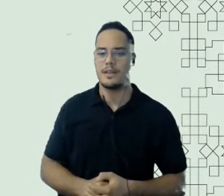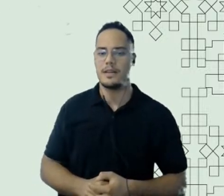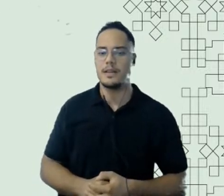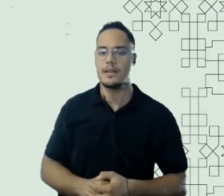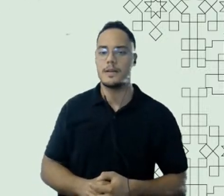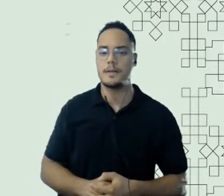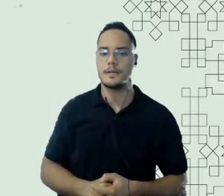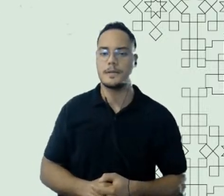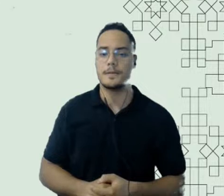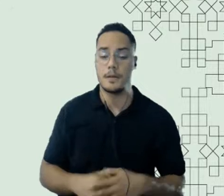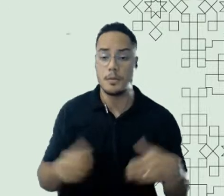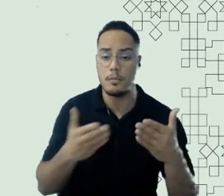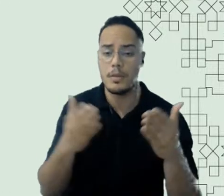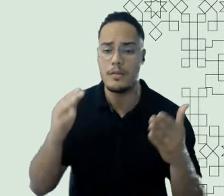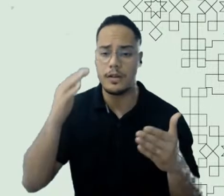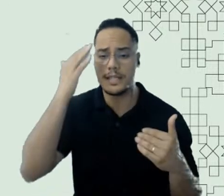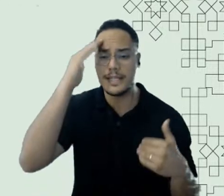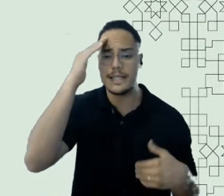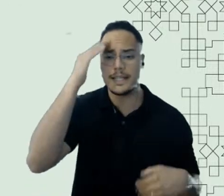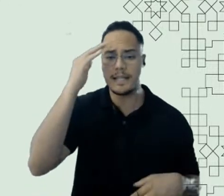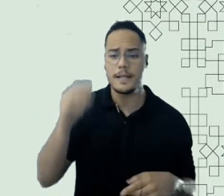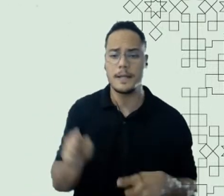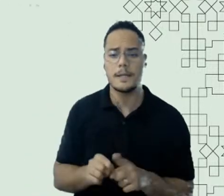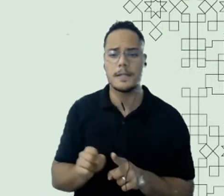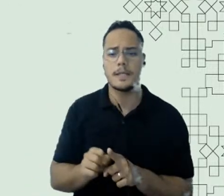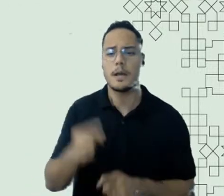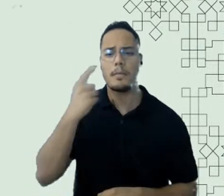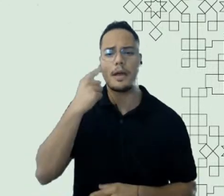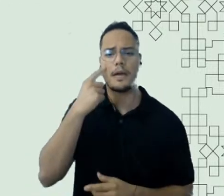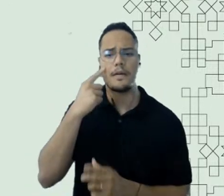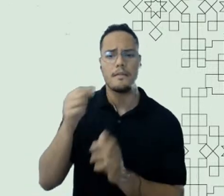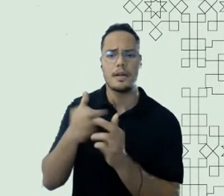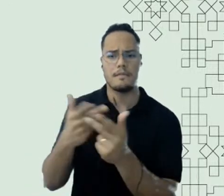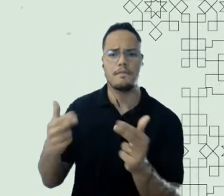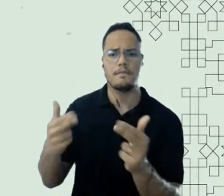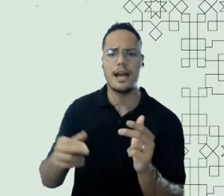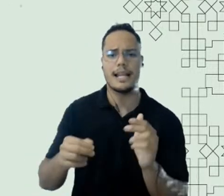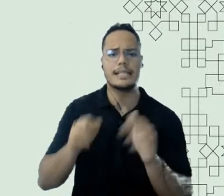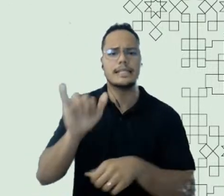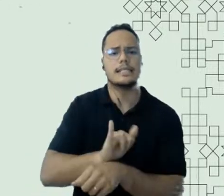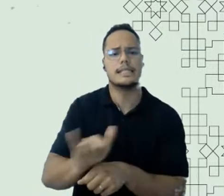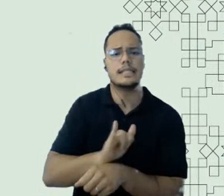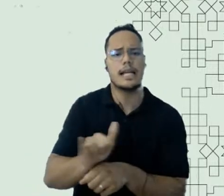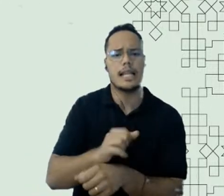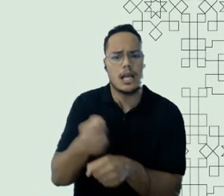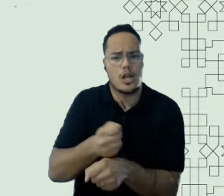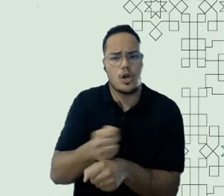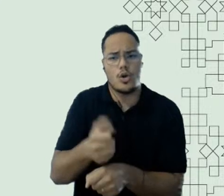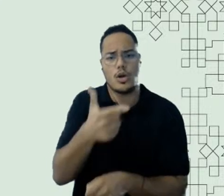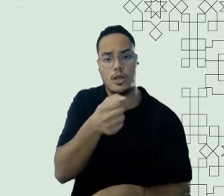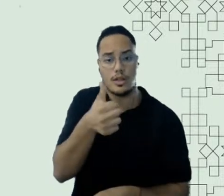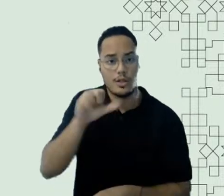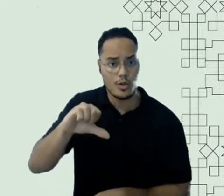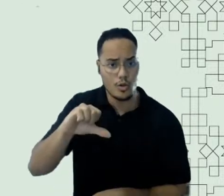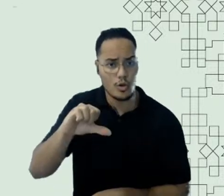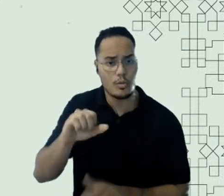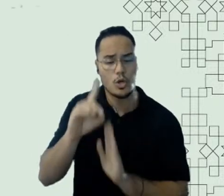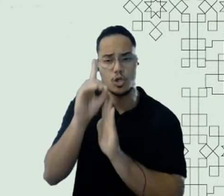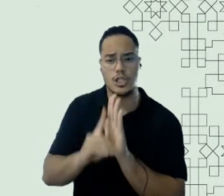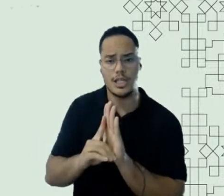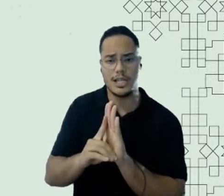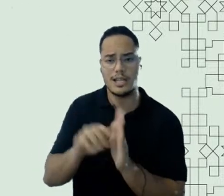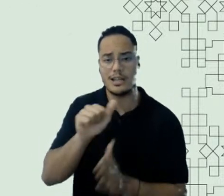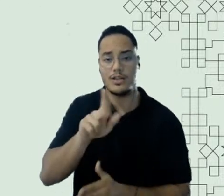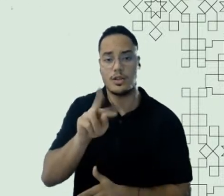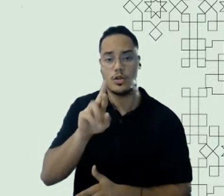this directive in 2019 on copyright in the digital single market, because it can also show you what is very